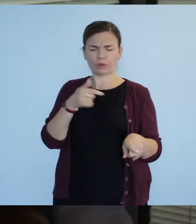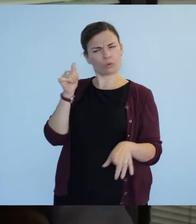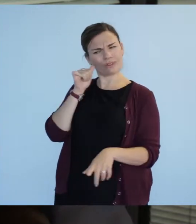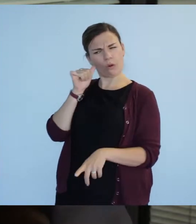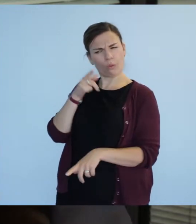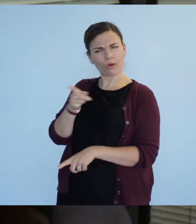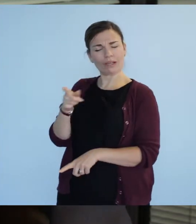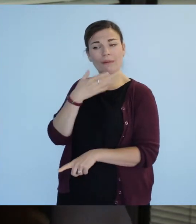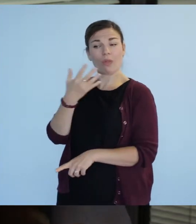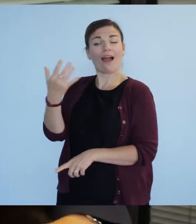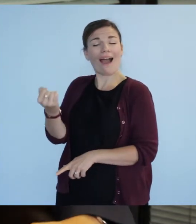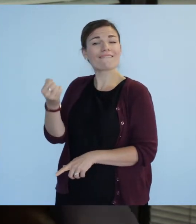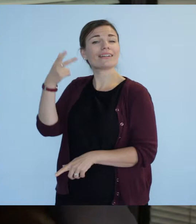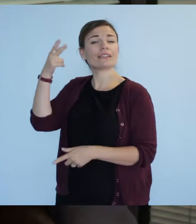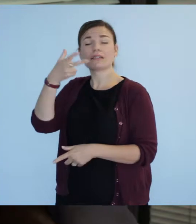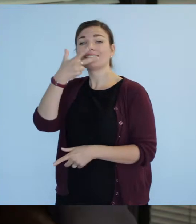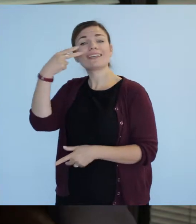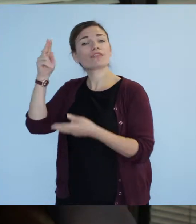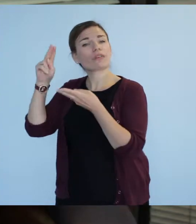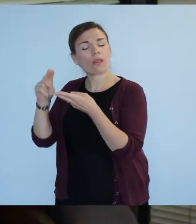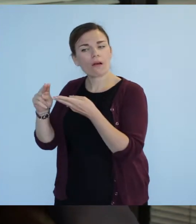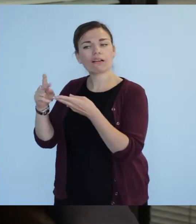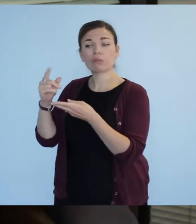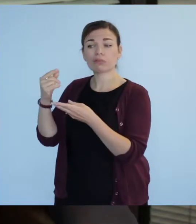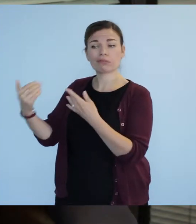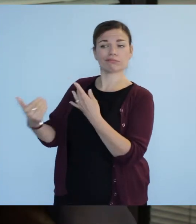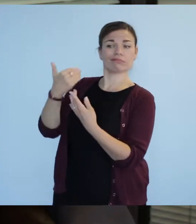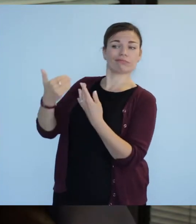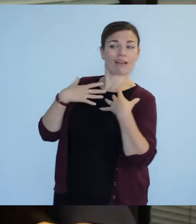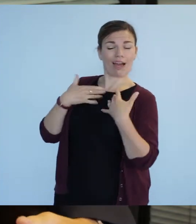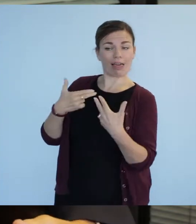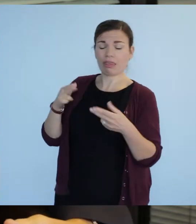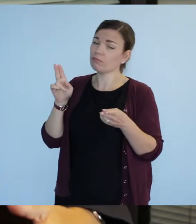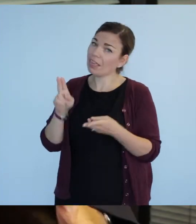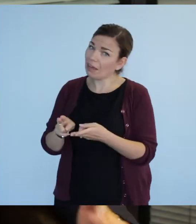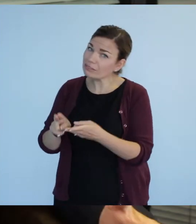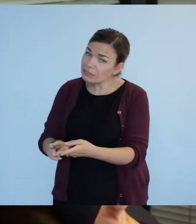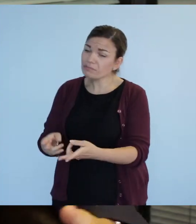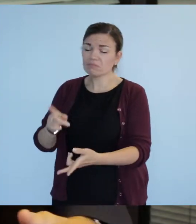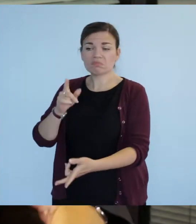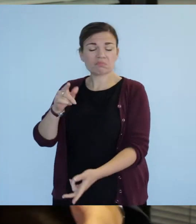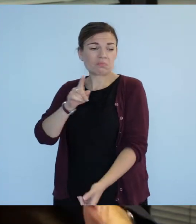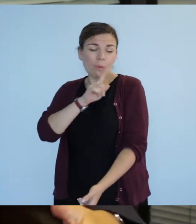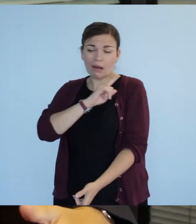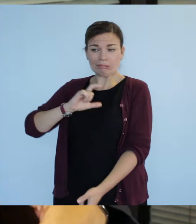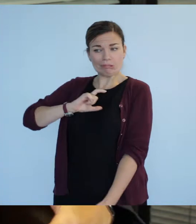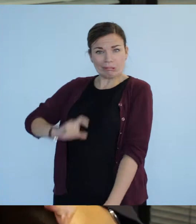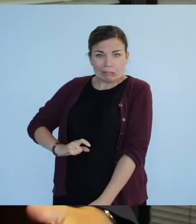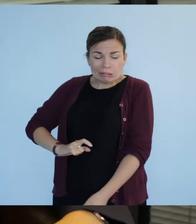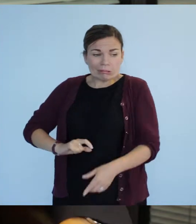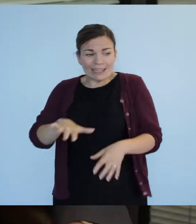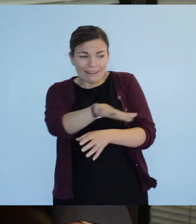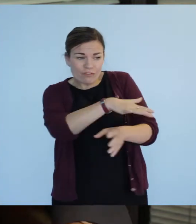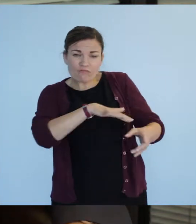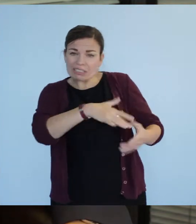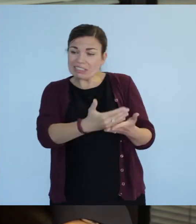loss can be less likely to access healthcare services because of confidence of the environment, the safety